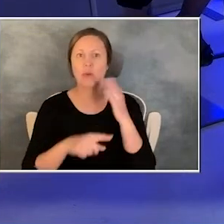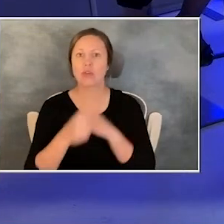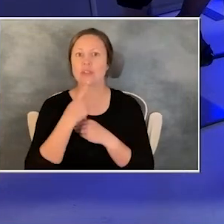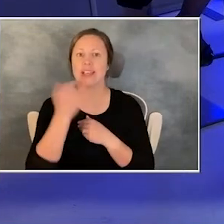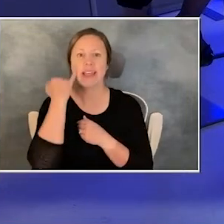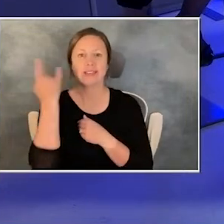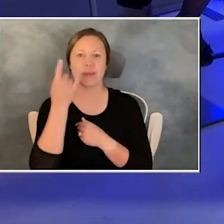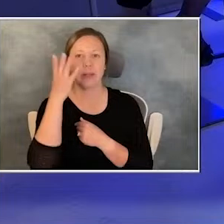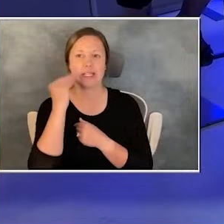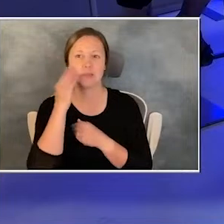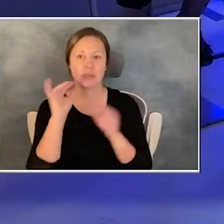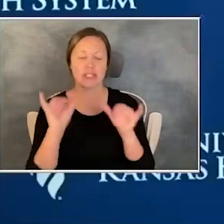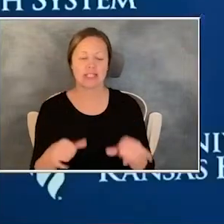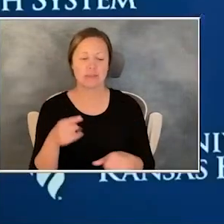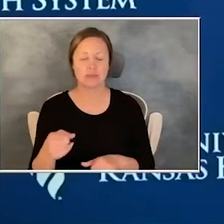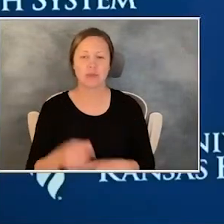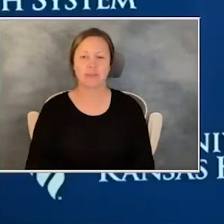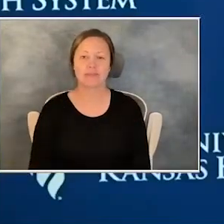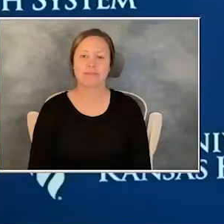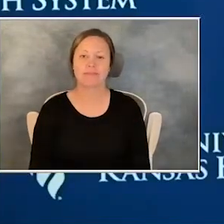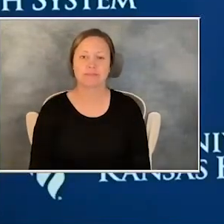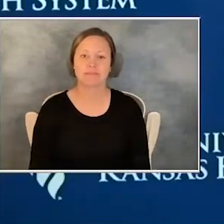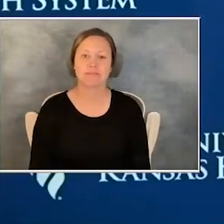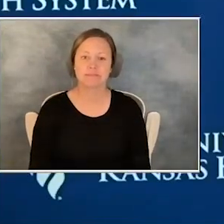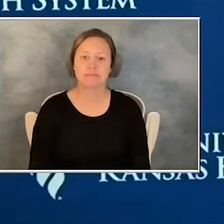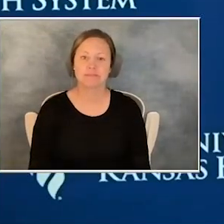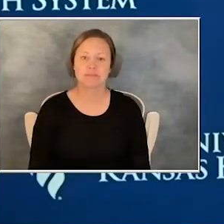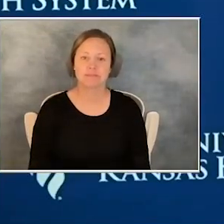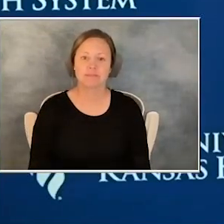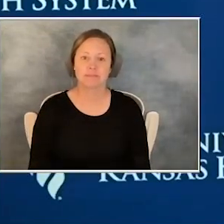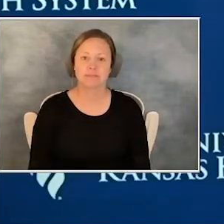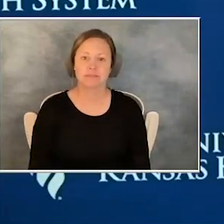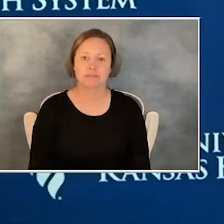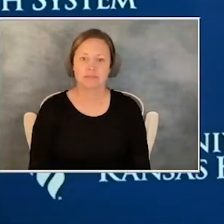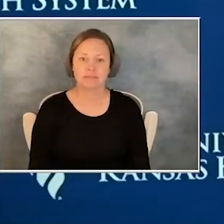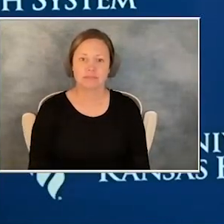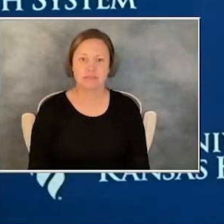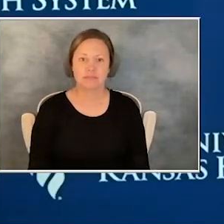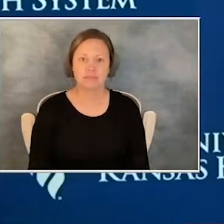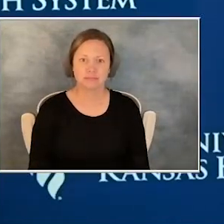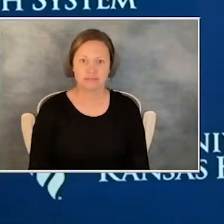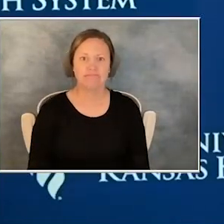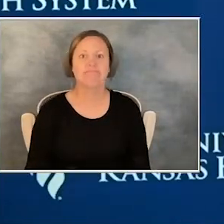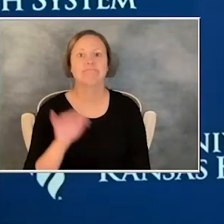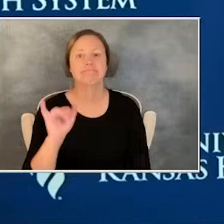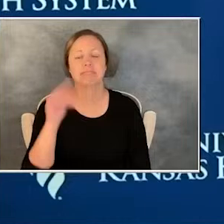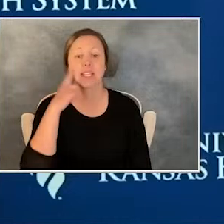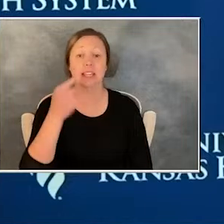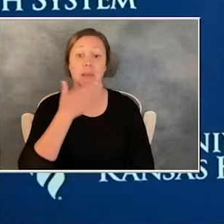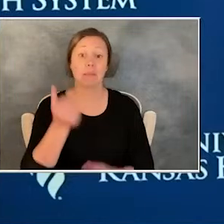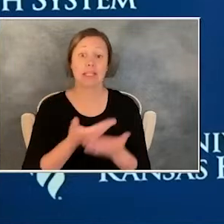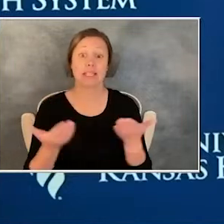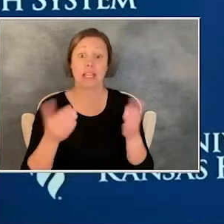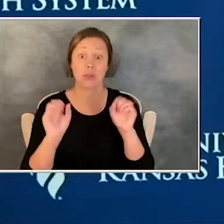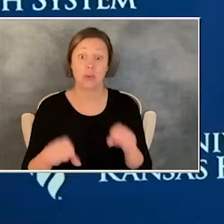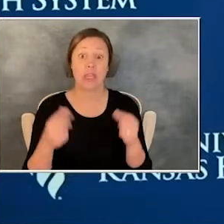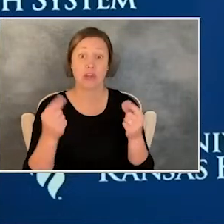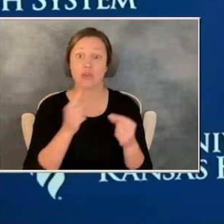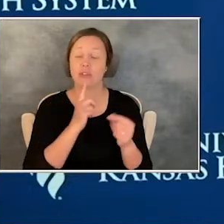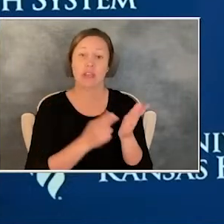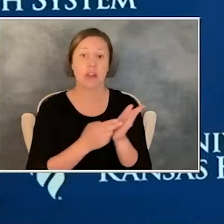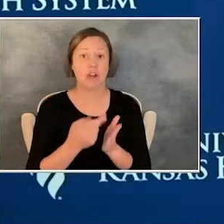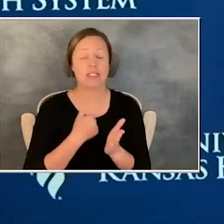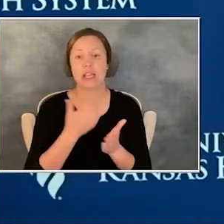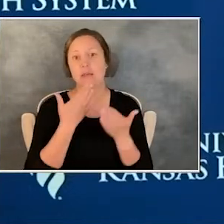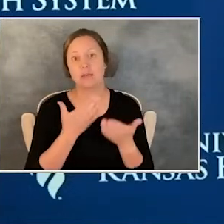Oh, okay. So, well, I think the best thing you can do is what, honestly, I'm so thankful to work here.